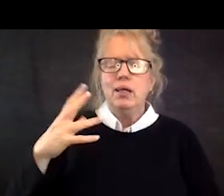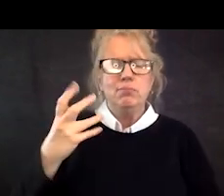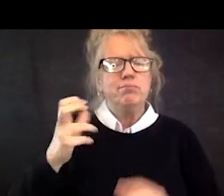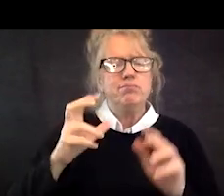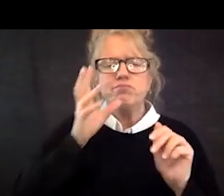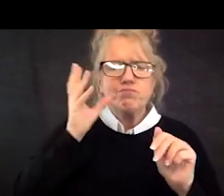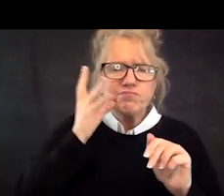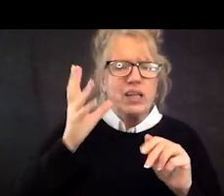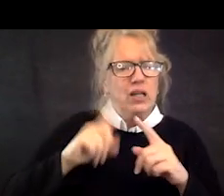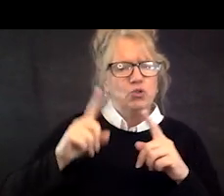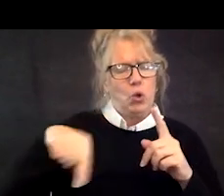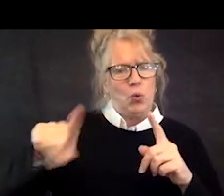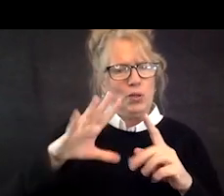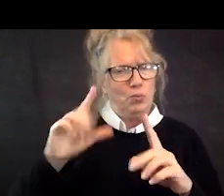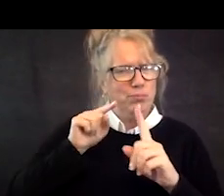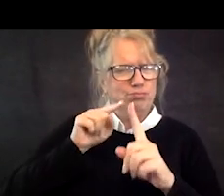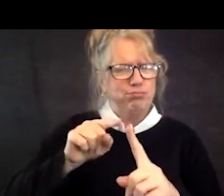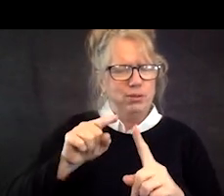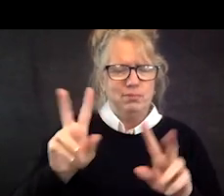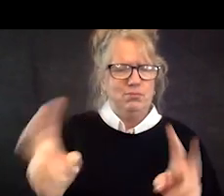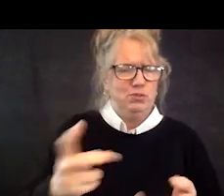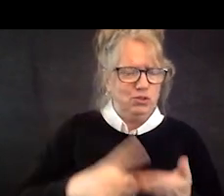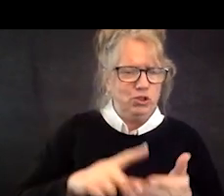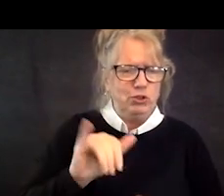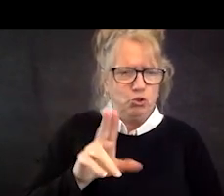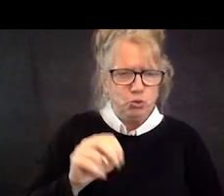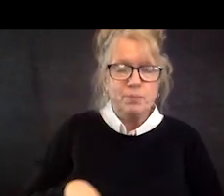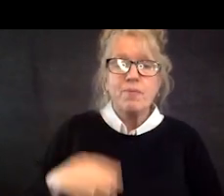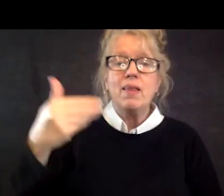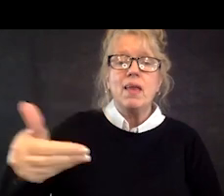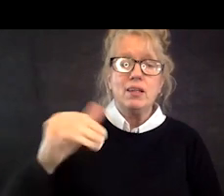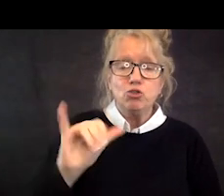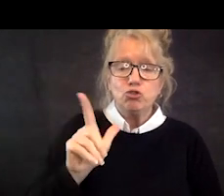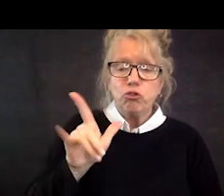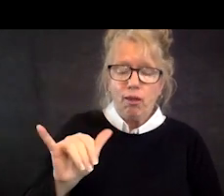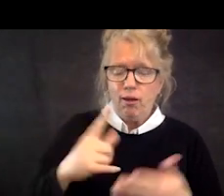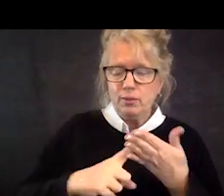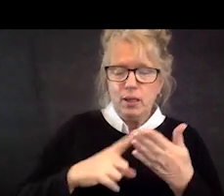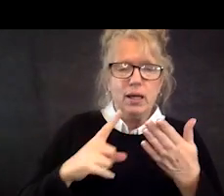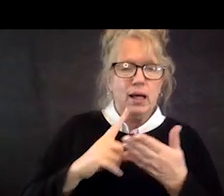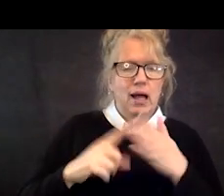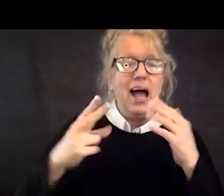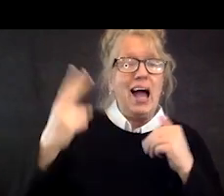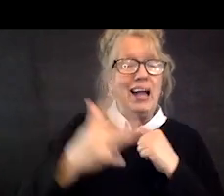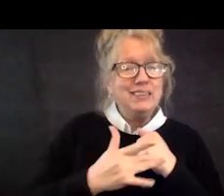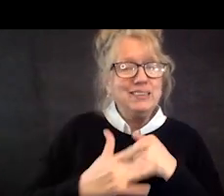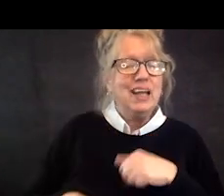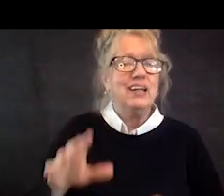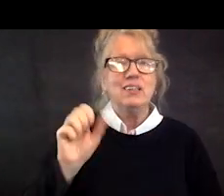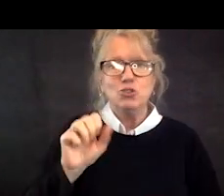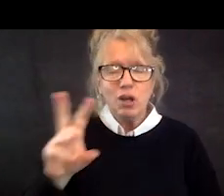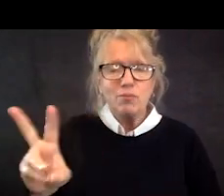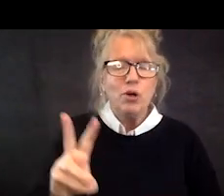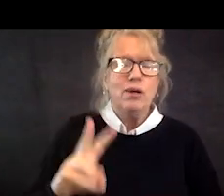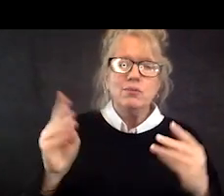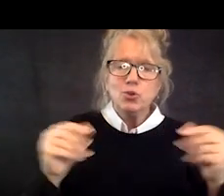be pushing on that topic in June. In July, a debate on high-tech software solutions in crisis